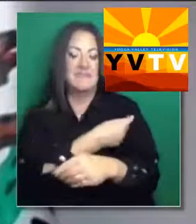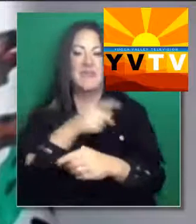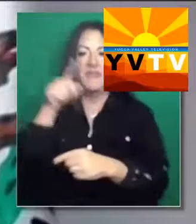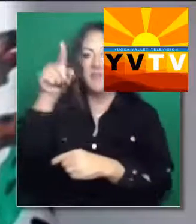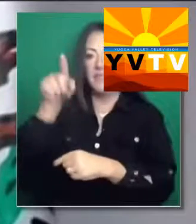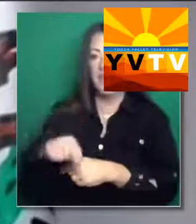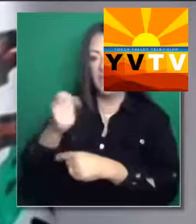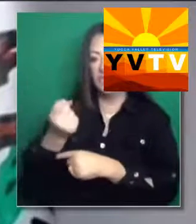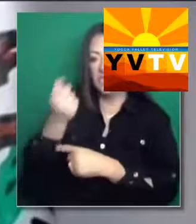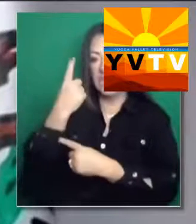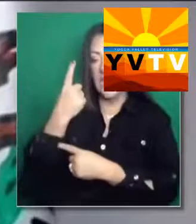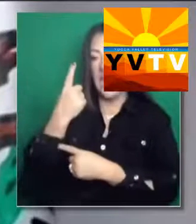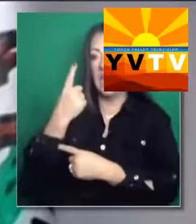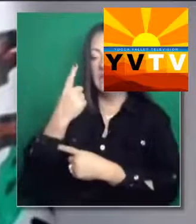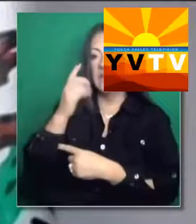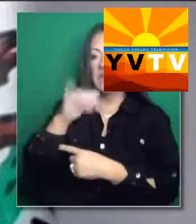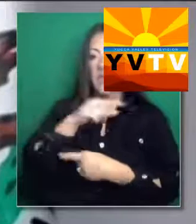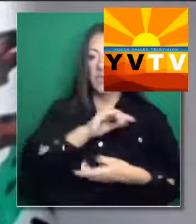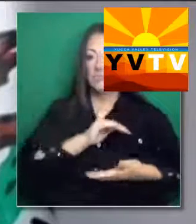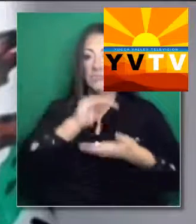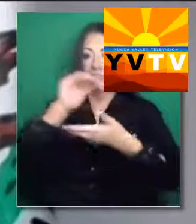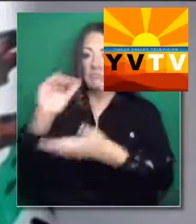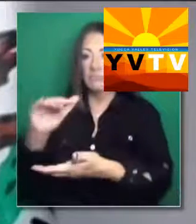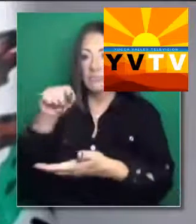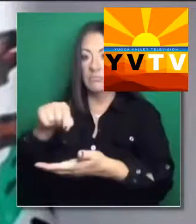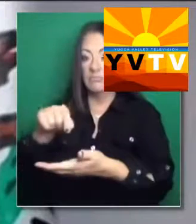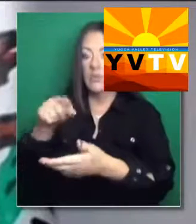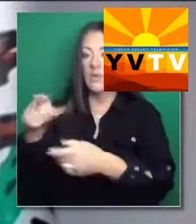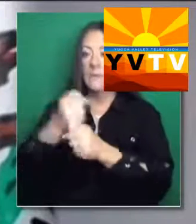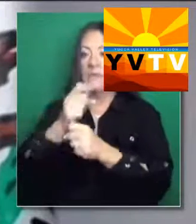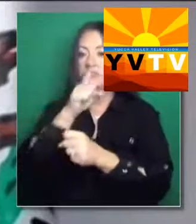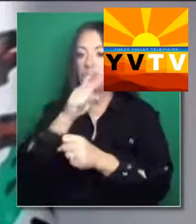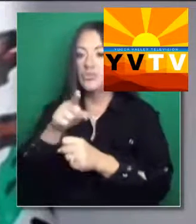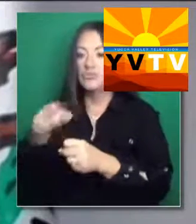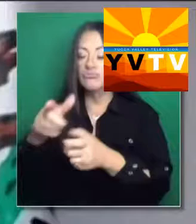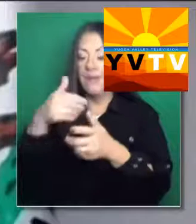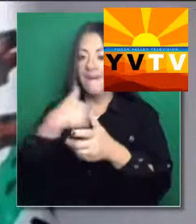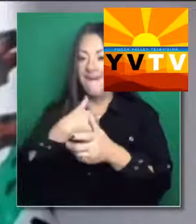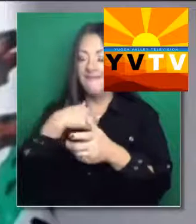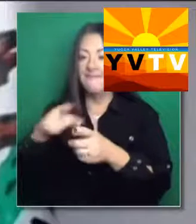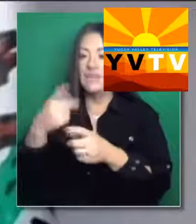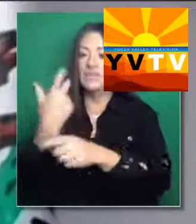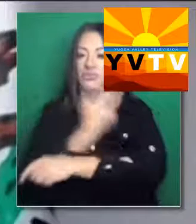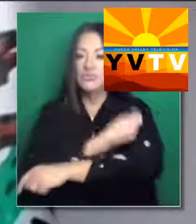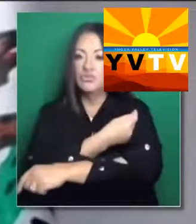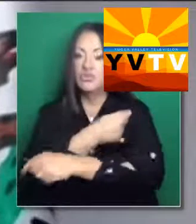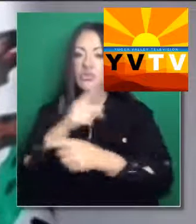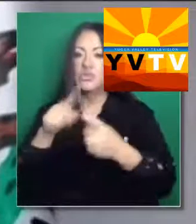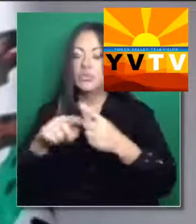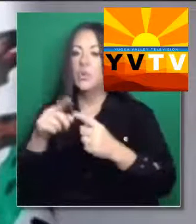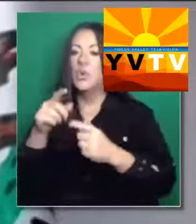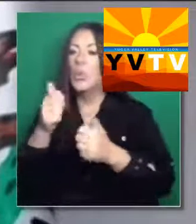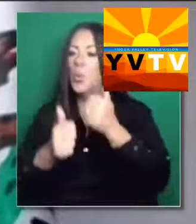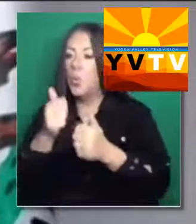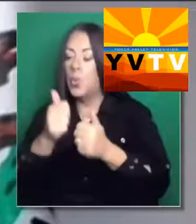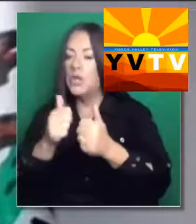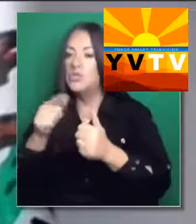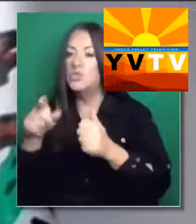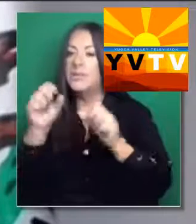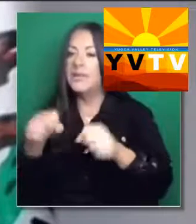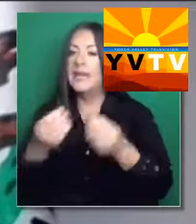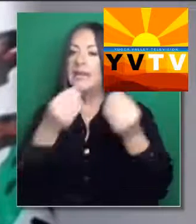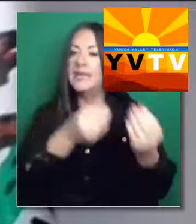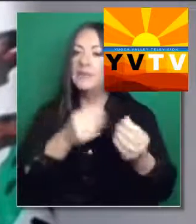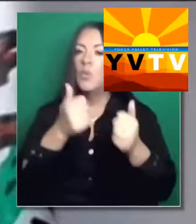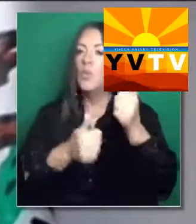vials and they might have a dozen or 2 dozen doses left to give out, to make sure that it's clear who they can give them to, and really